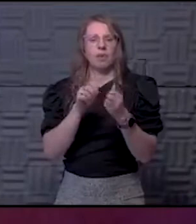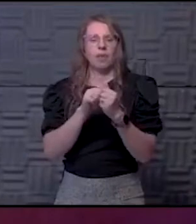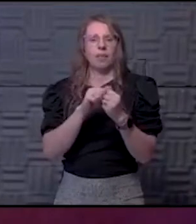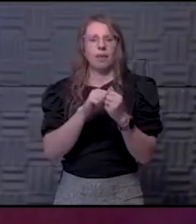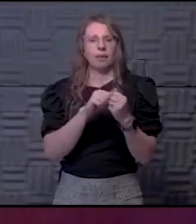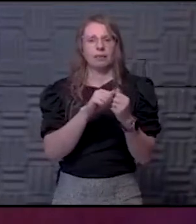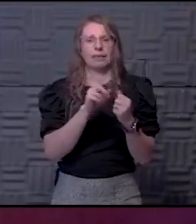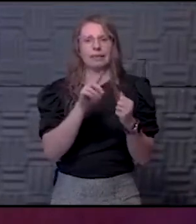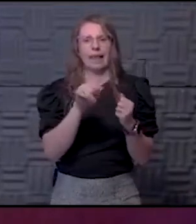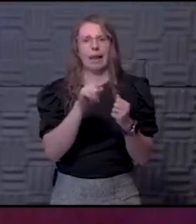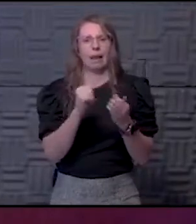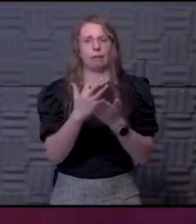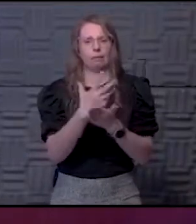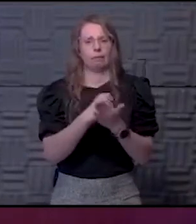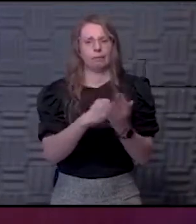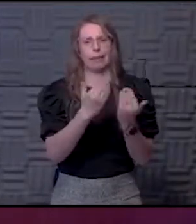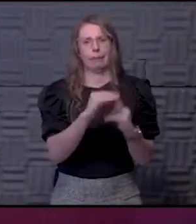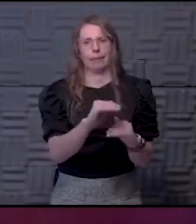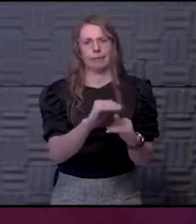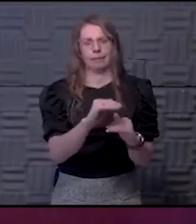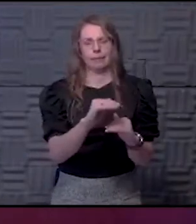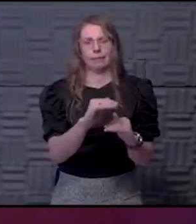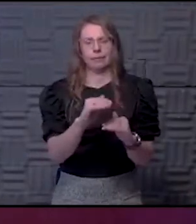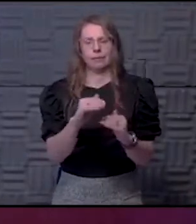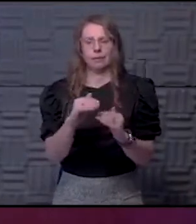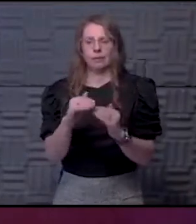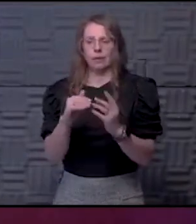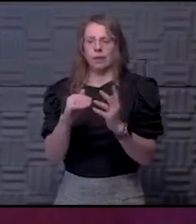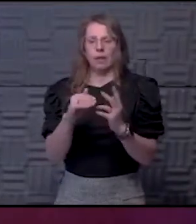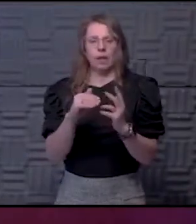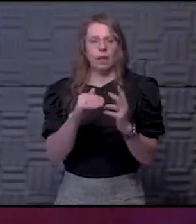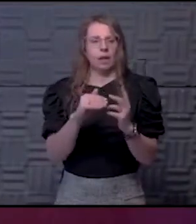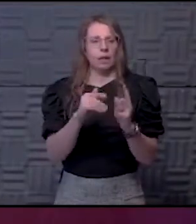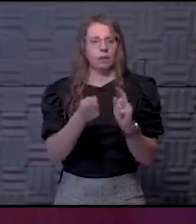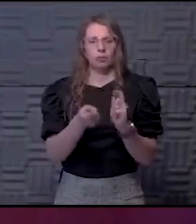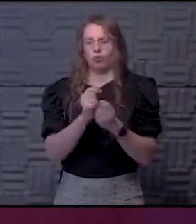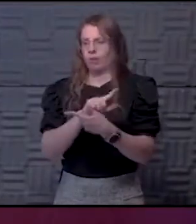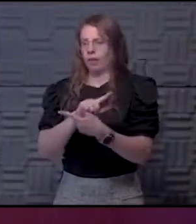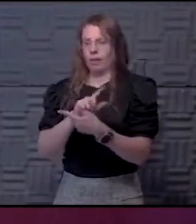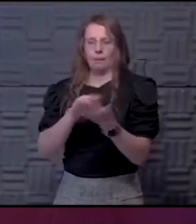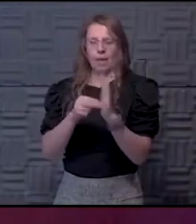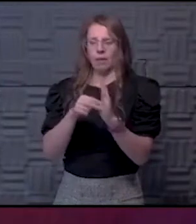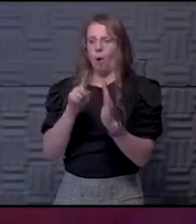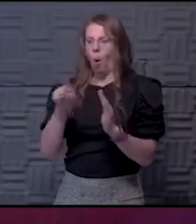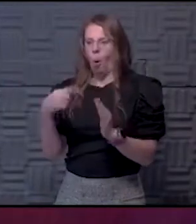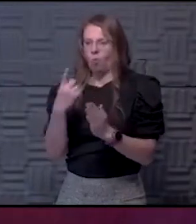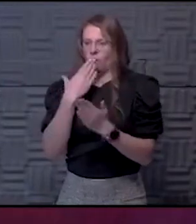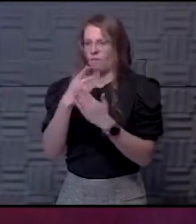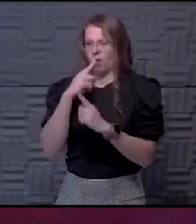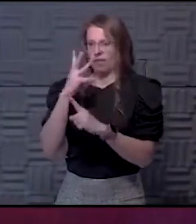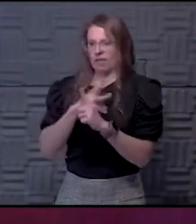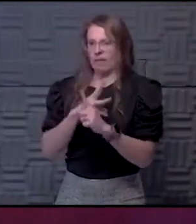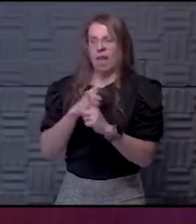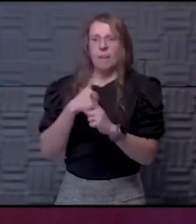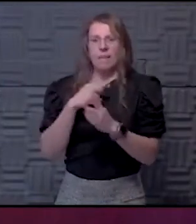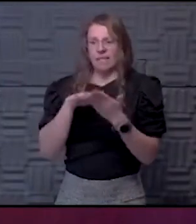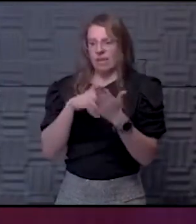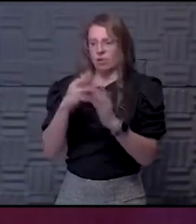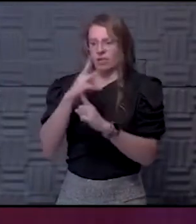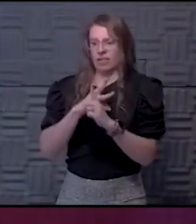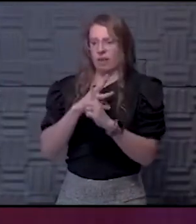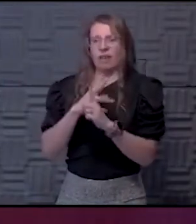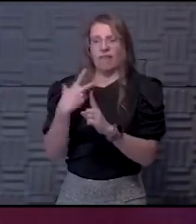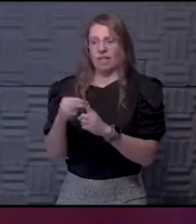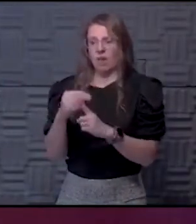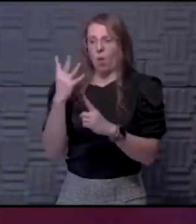gets lost in the message sometimes. It gets translated to, it's only good for 6 months, and when can I schedule my 6-month vaccine